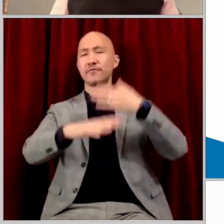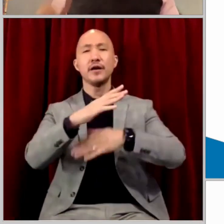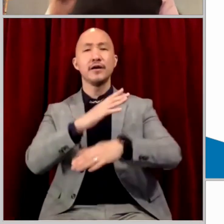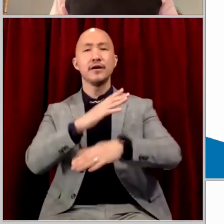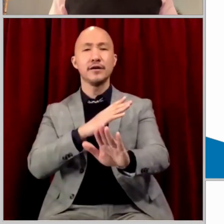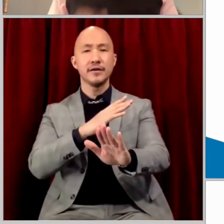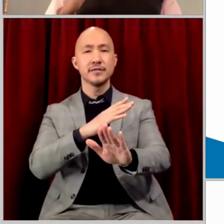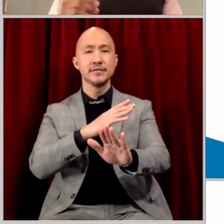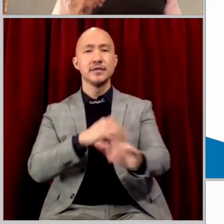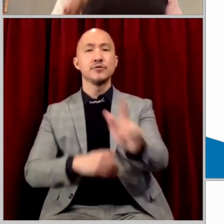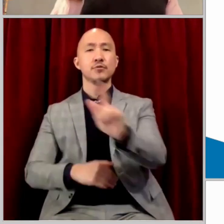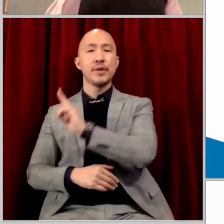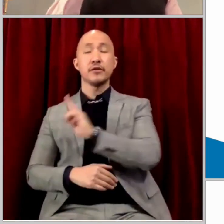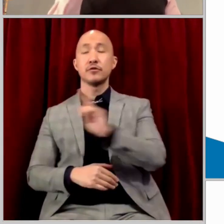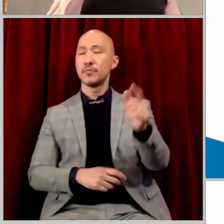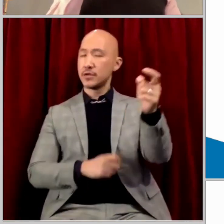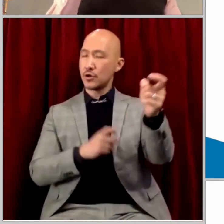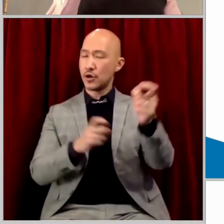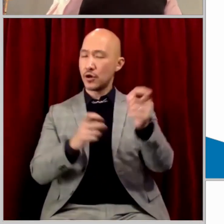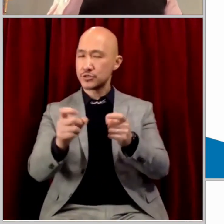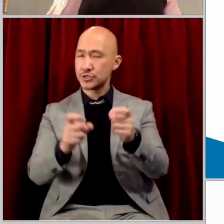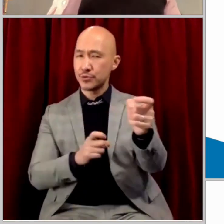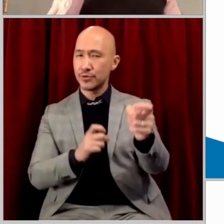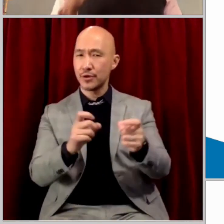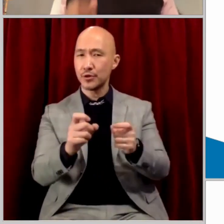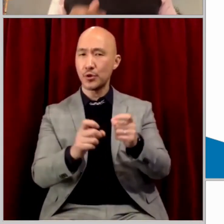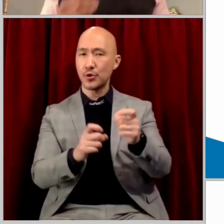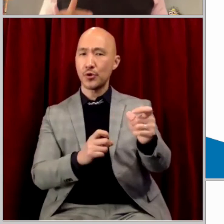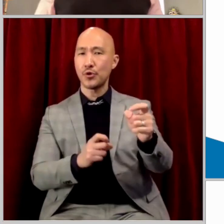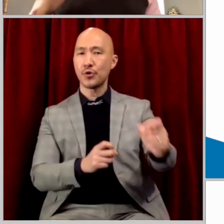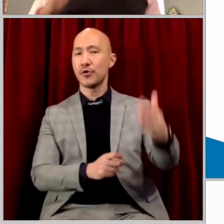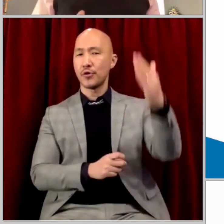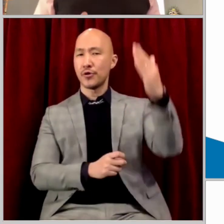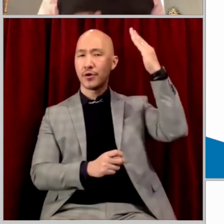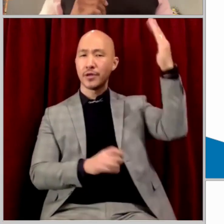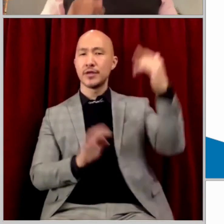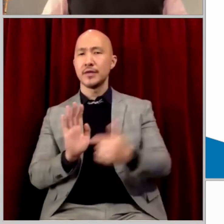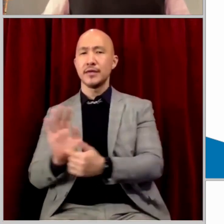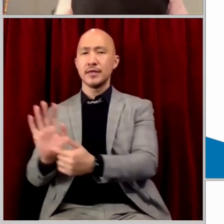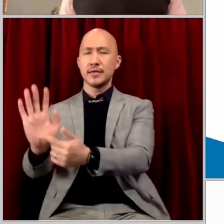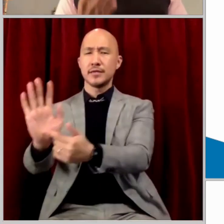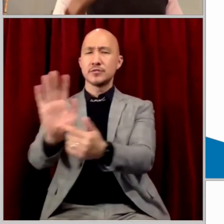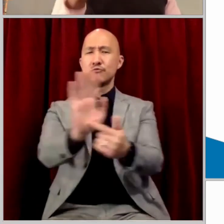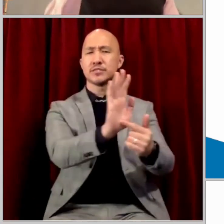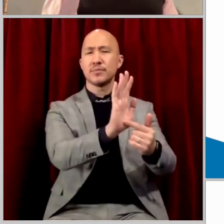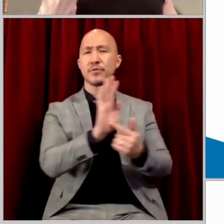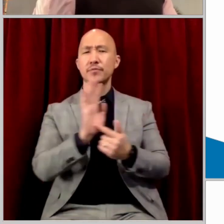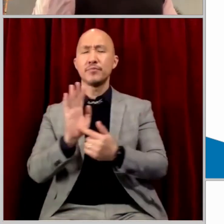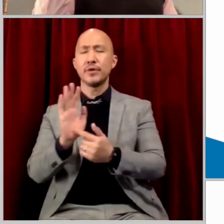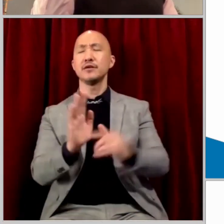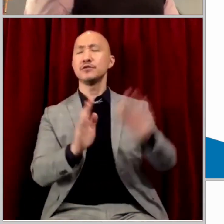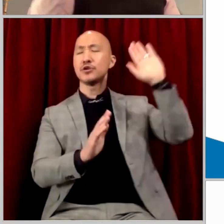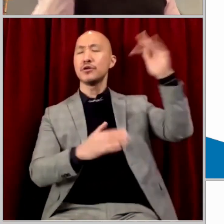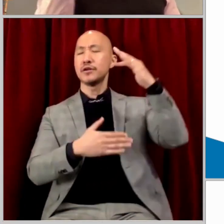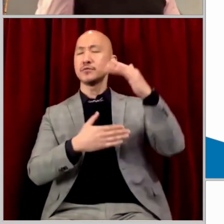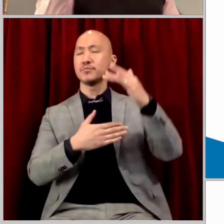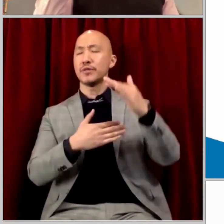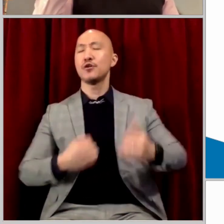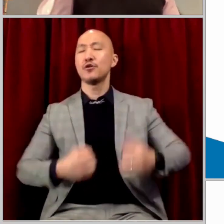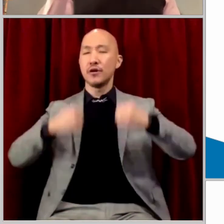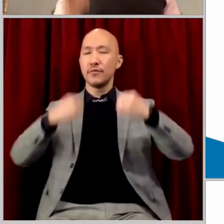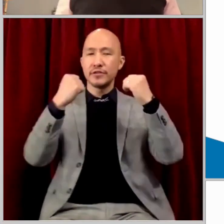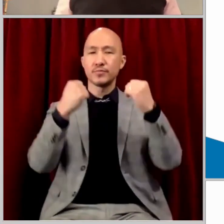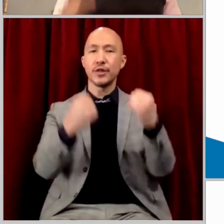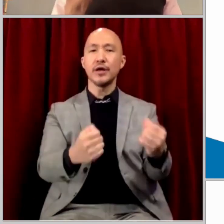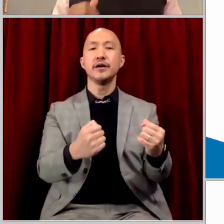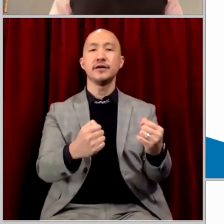like a flood, the battle belongs to the Lord. He's raised up a standard, the